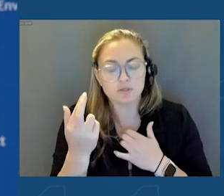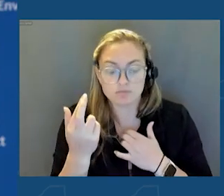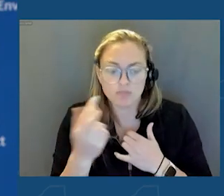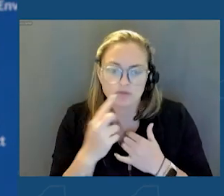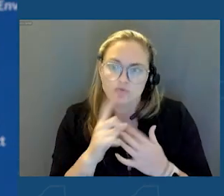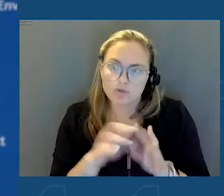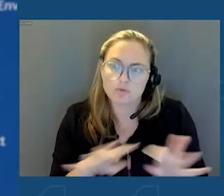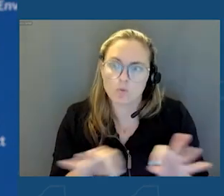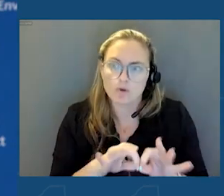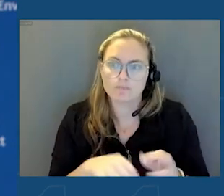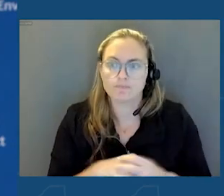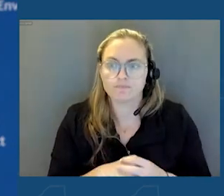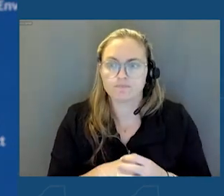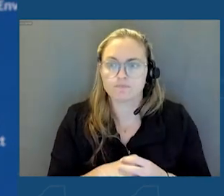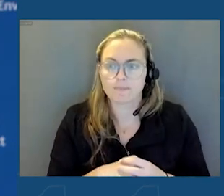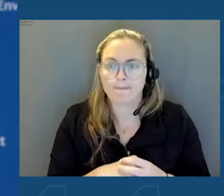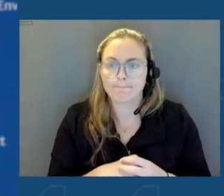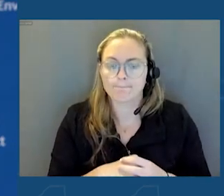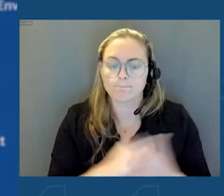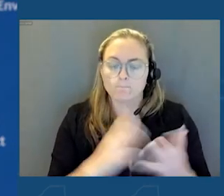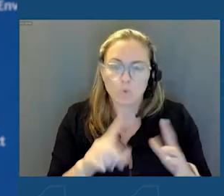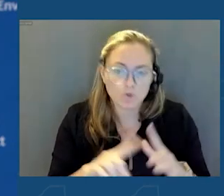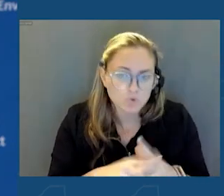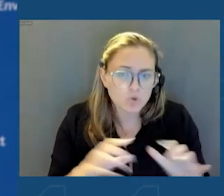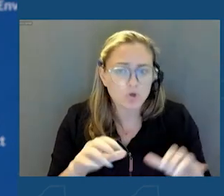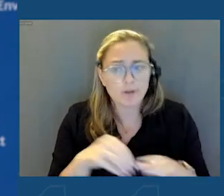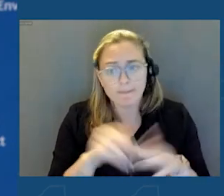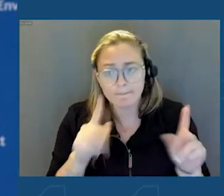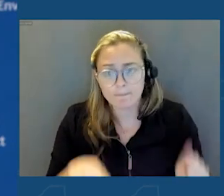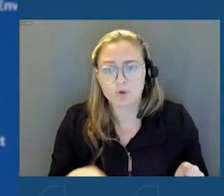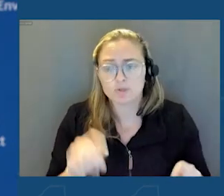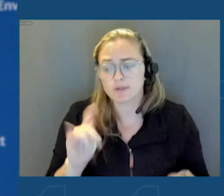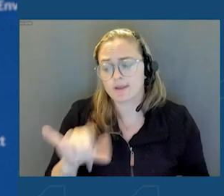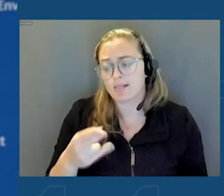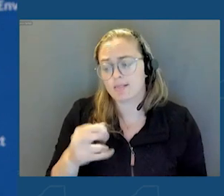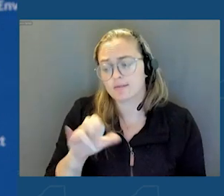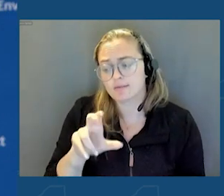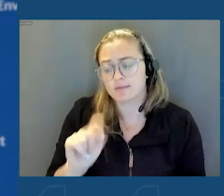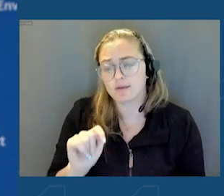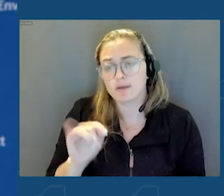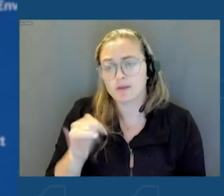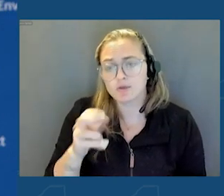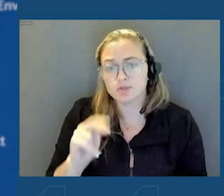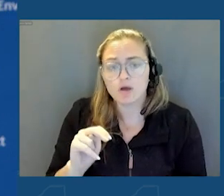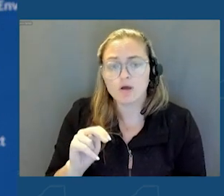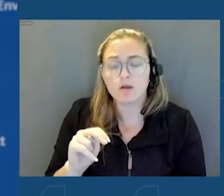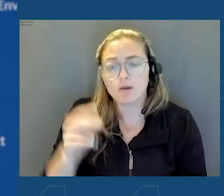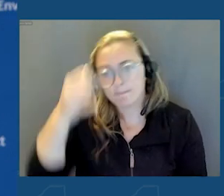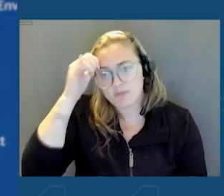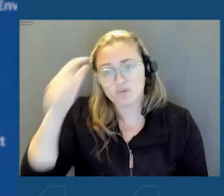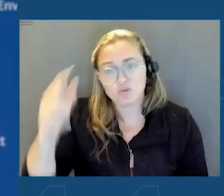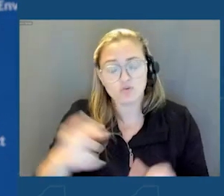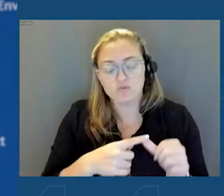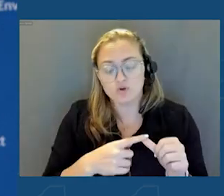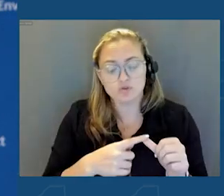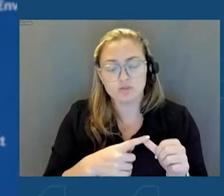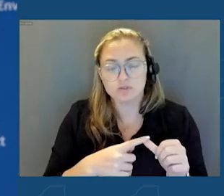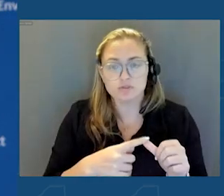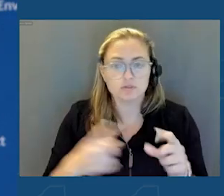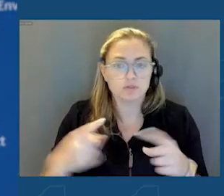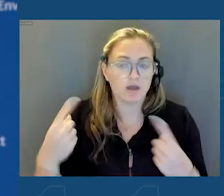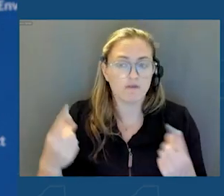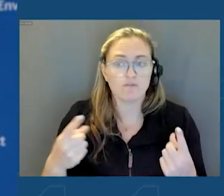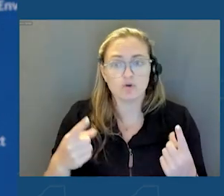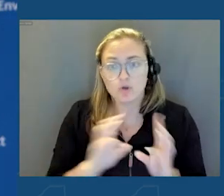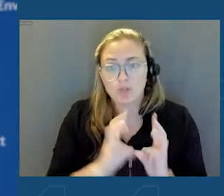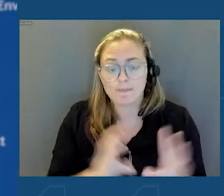off in person. I want to thank people like Kelly St. John, who's Buffalo's first ever he's the climate action